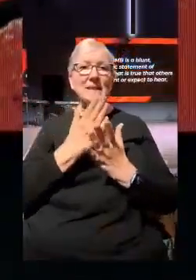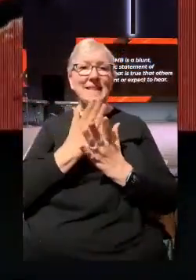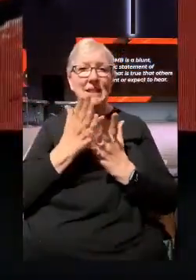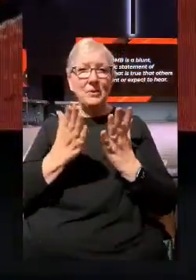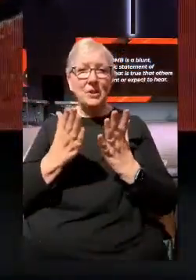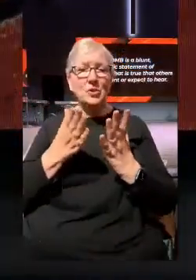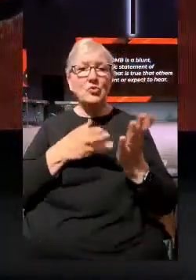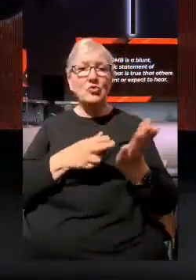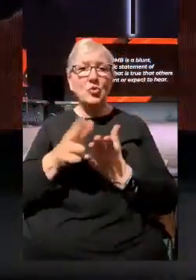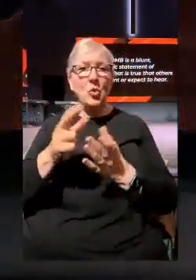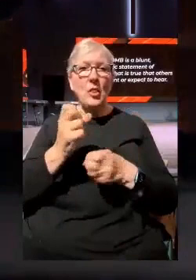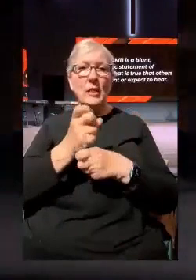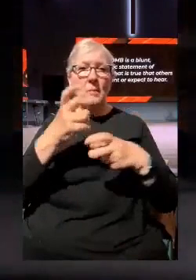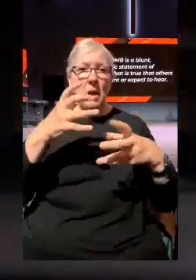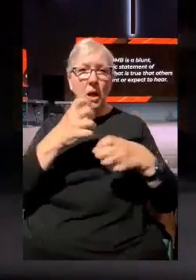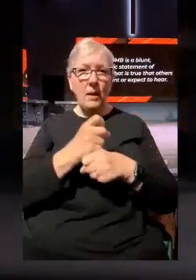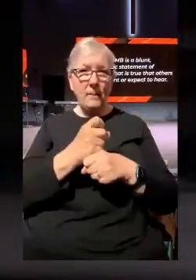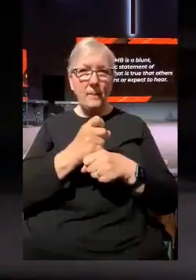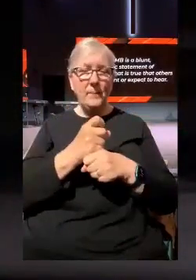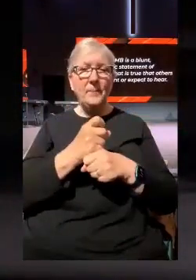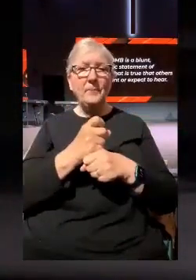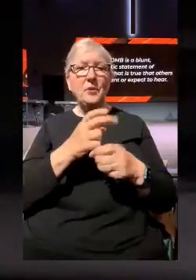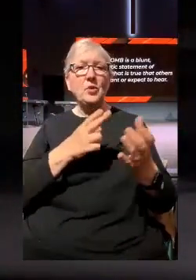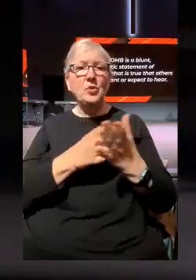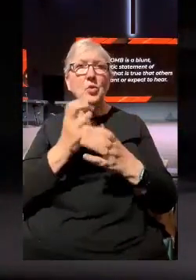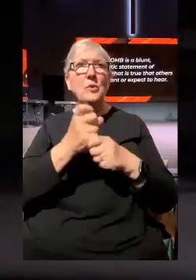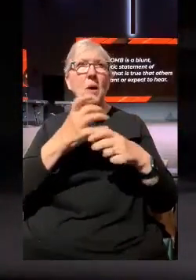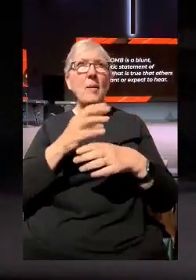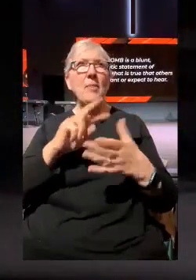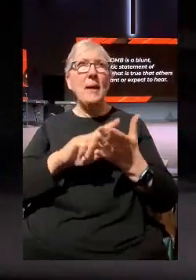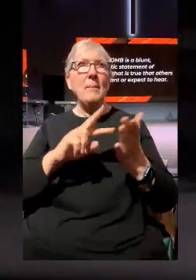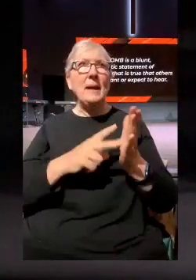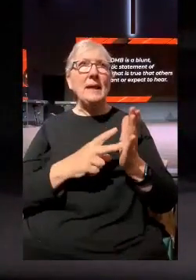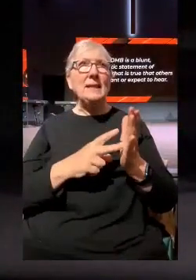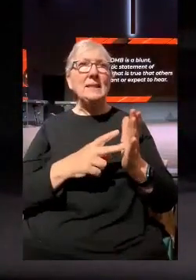truth bomb is a blunt, undiplomatic statement of something that is true